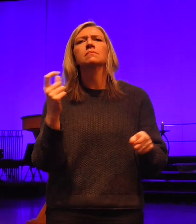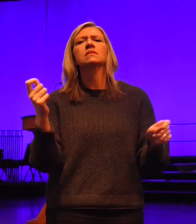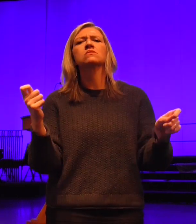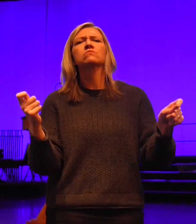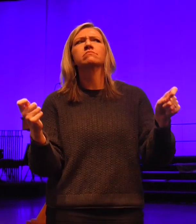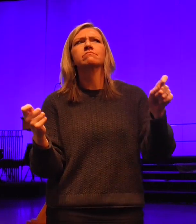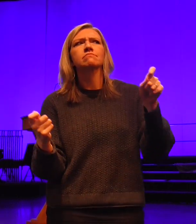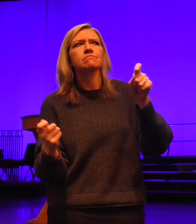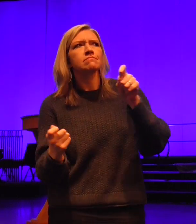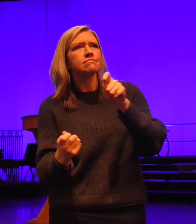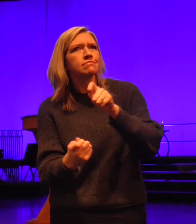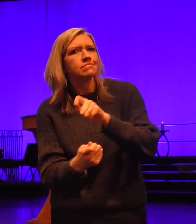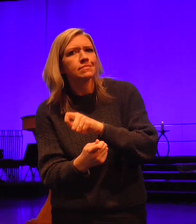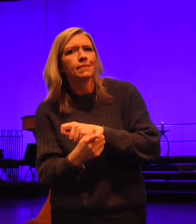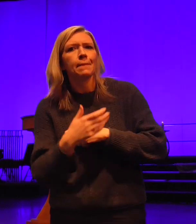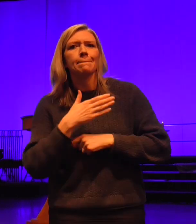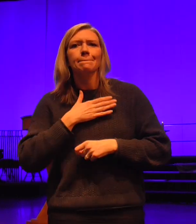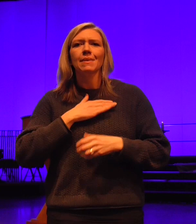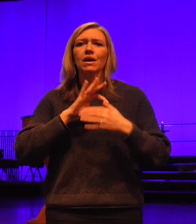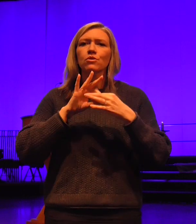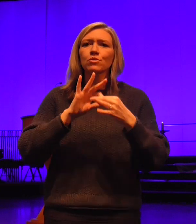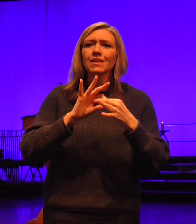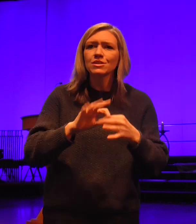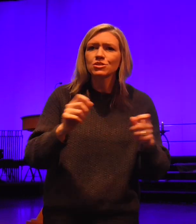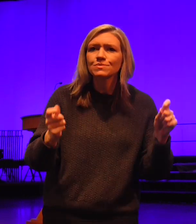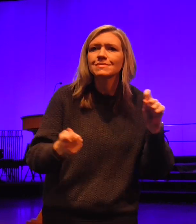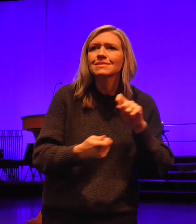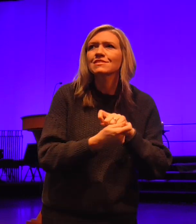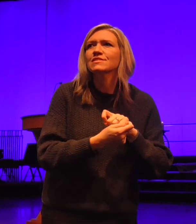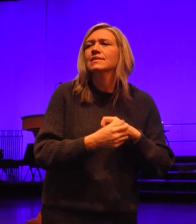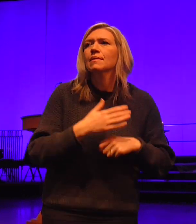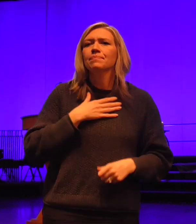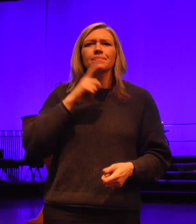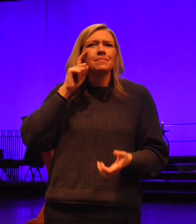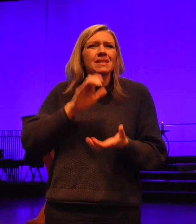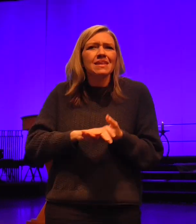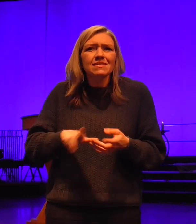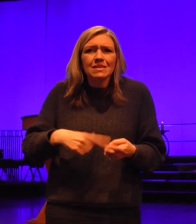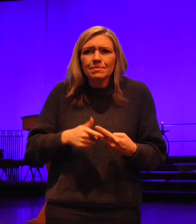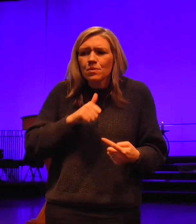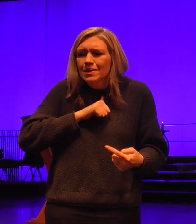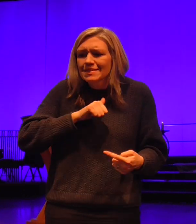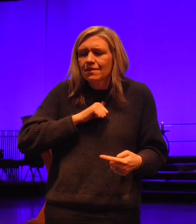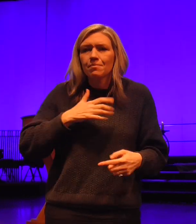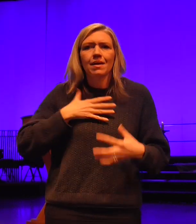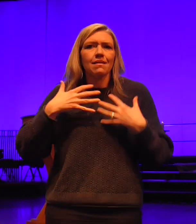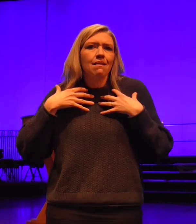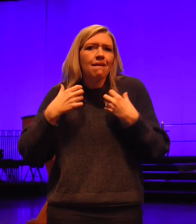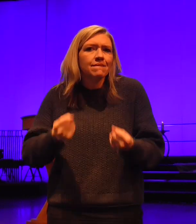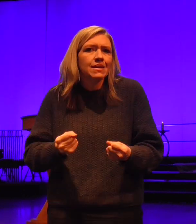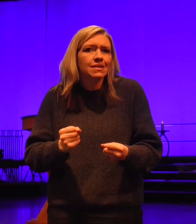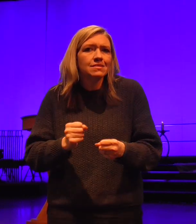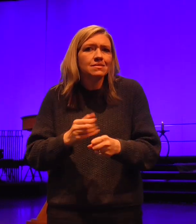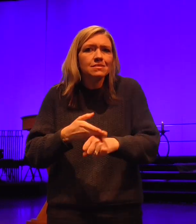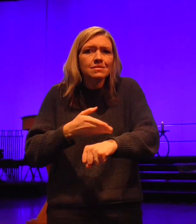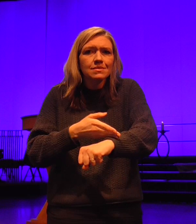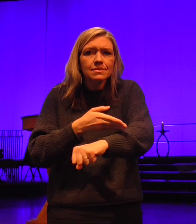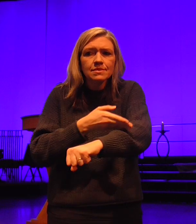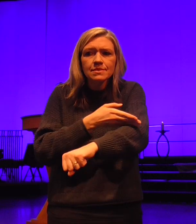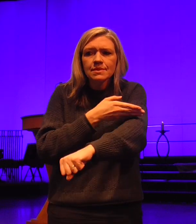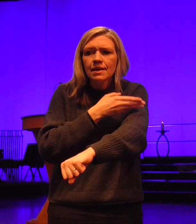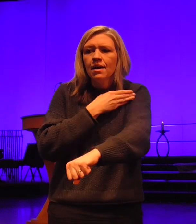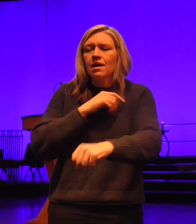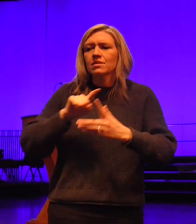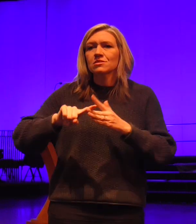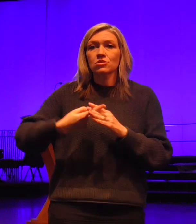shift. My outer relationships began to shift. My beliefs about myself, my confidence began to grow. I began to live